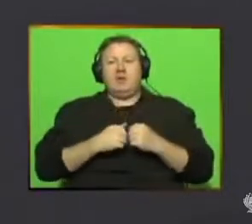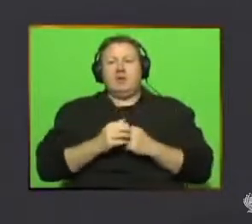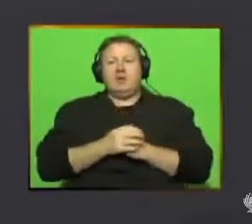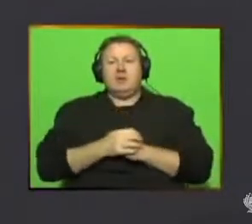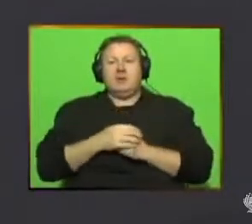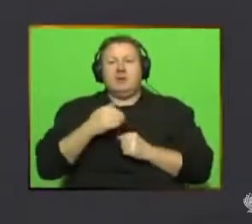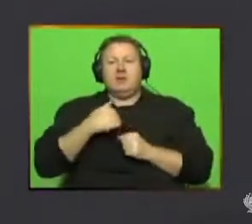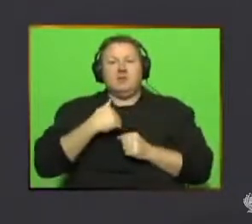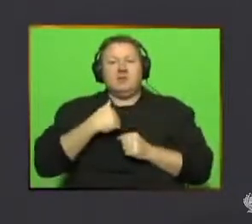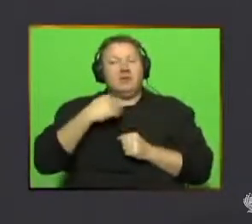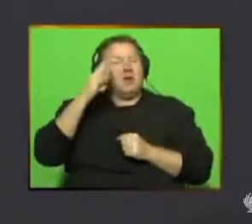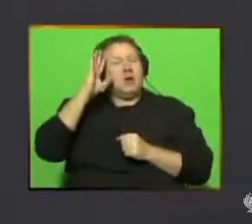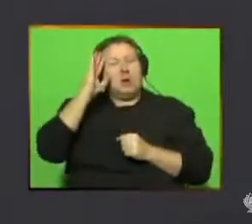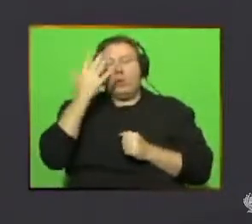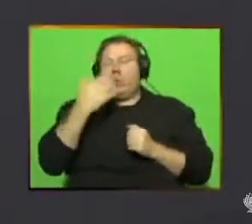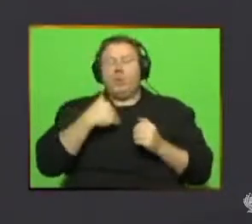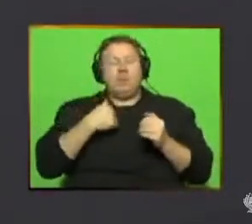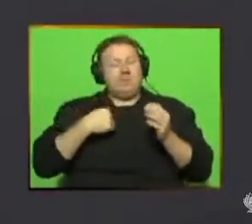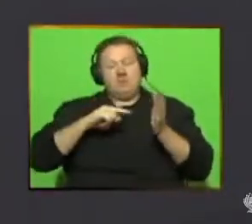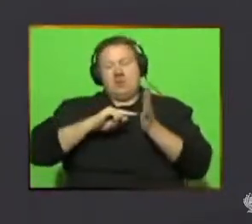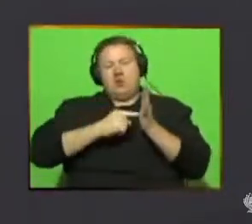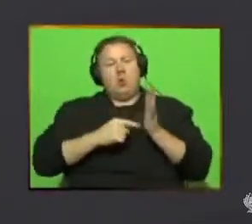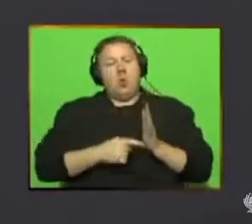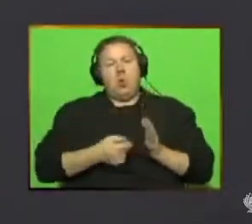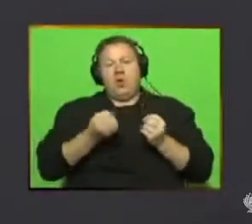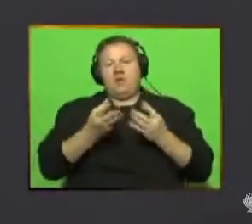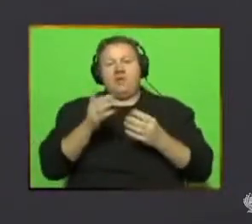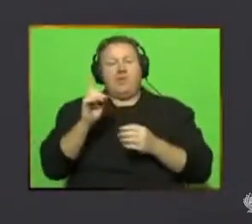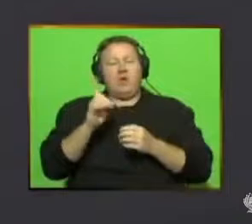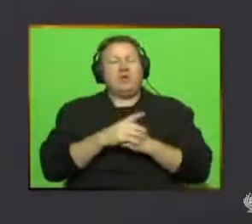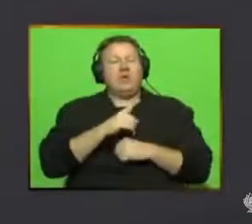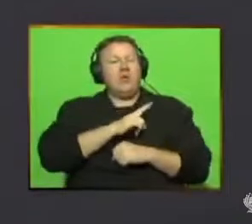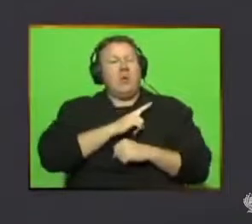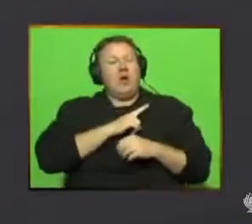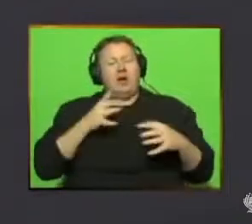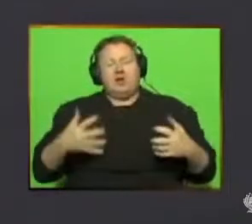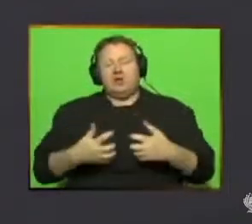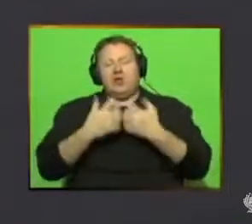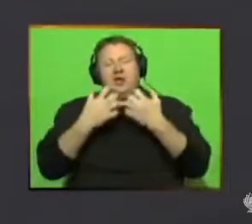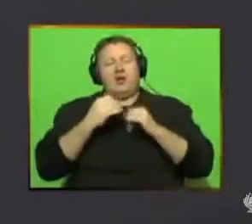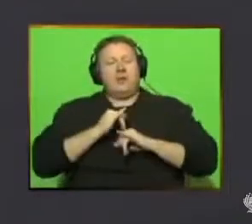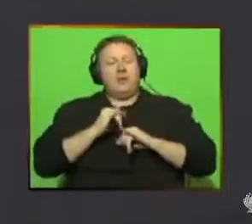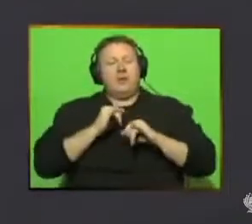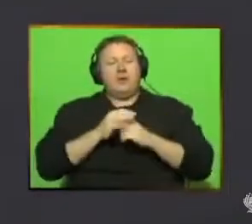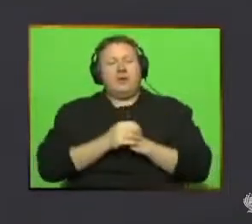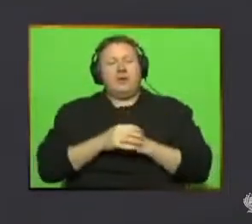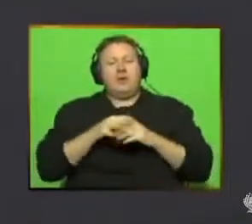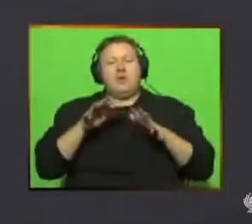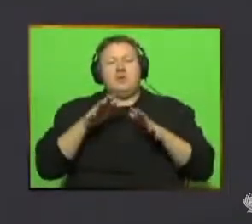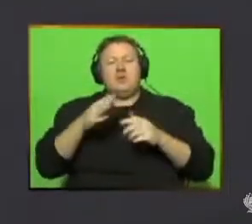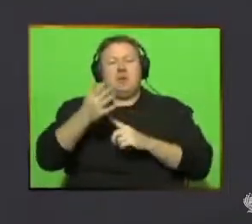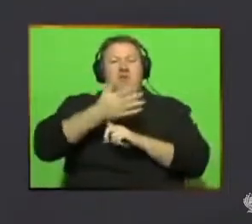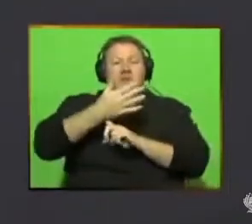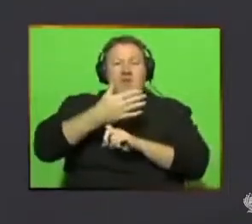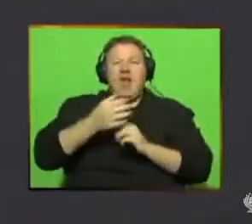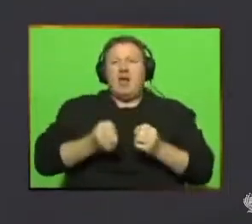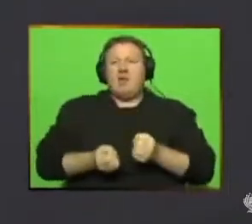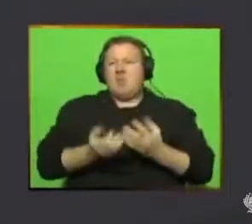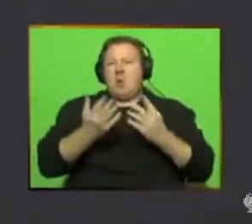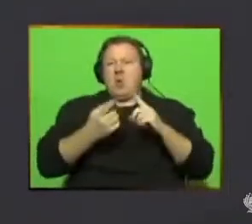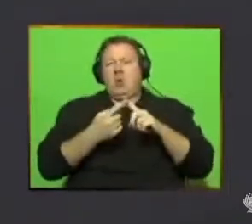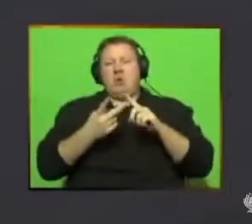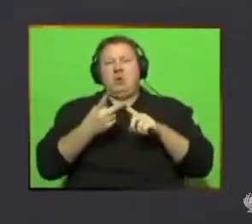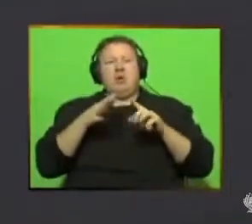going to score because he is faced with a great challenge. People burn flags. People want